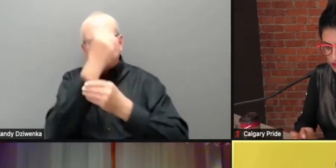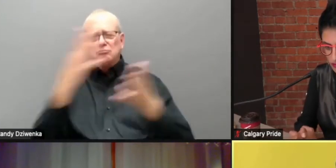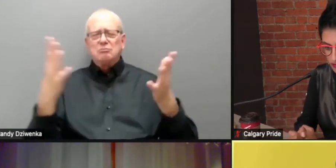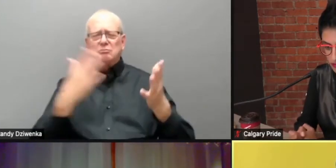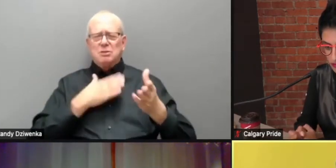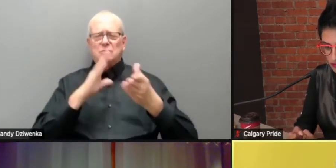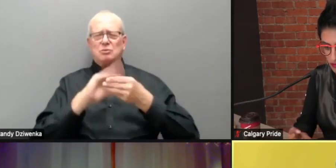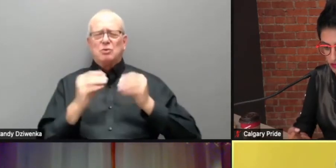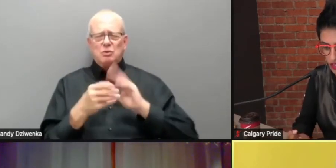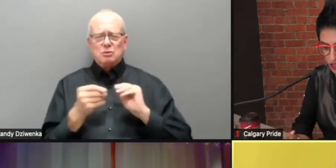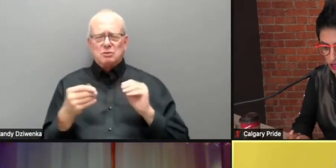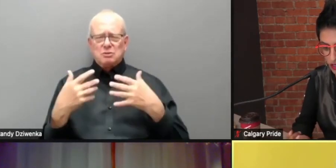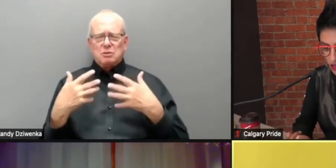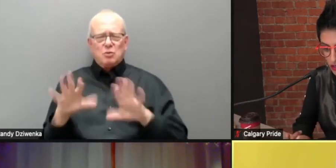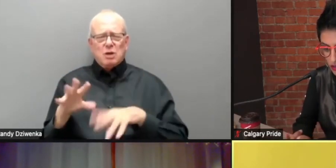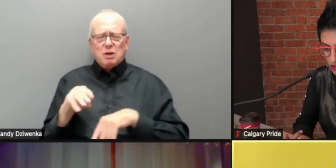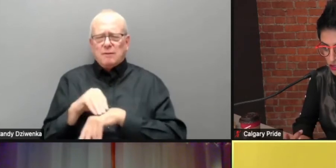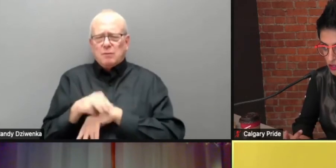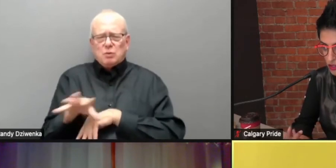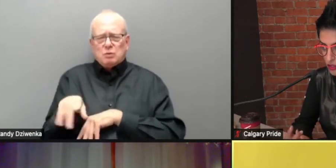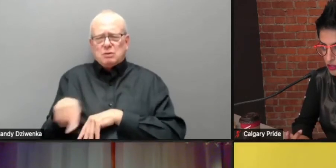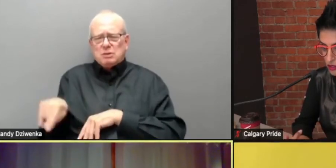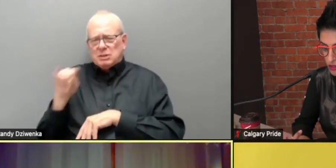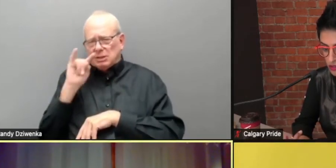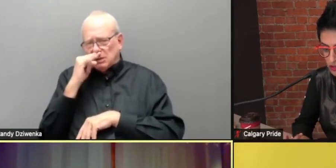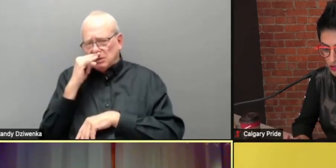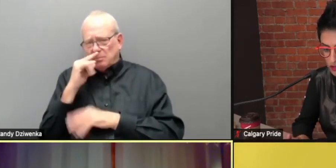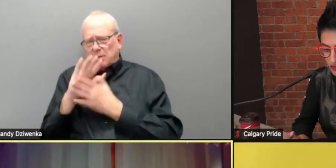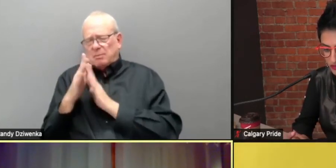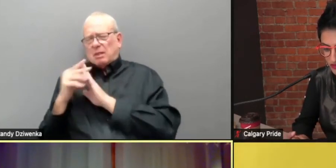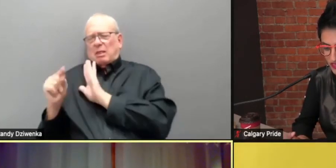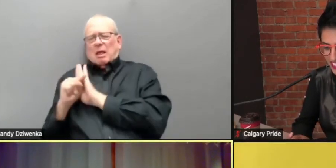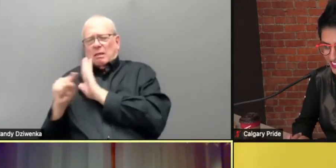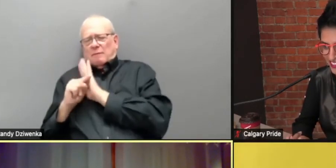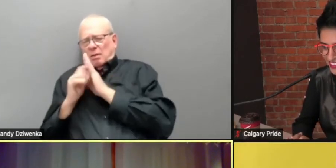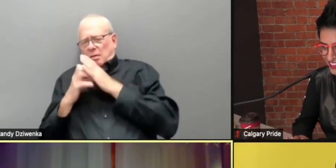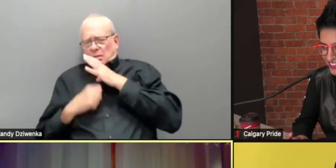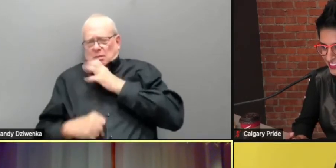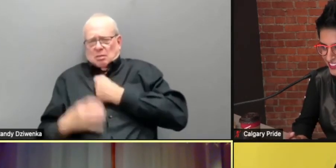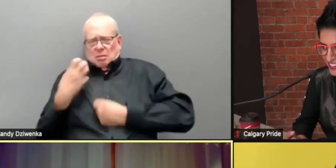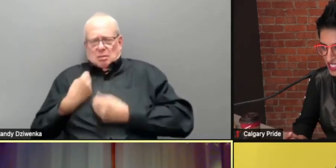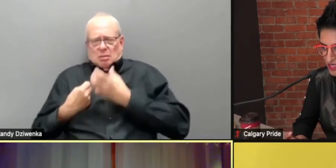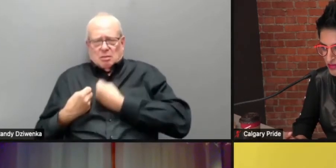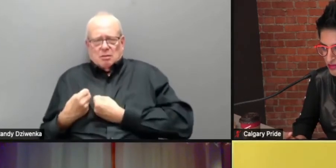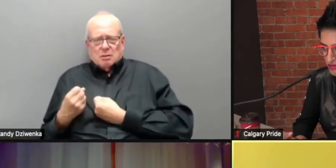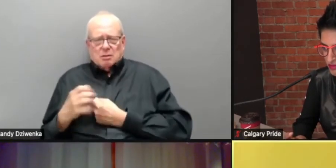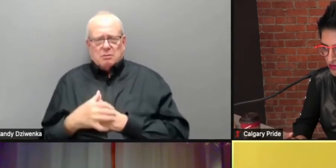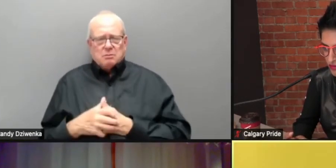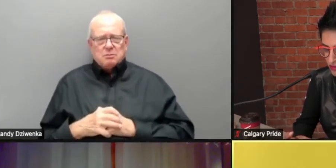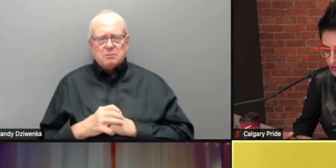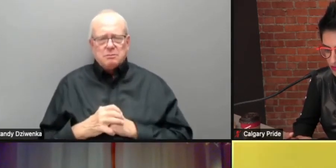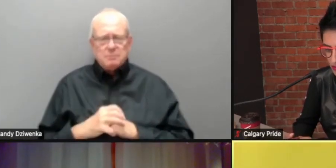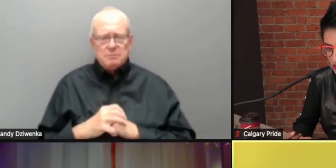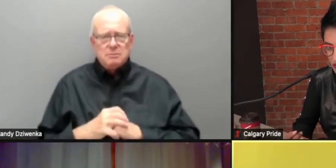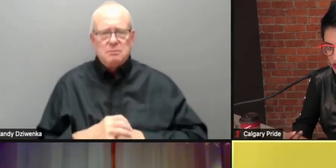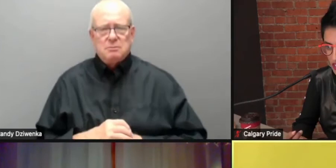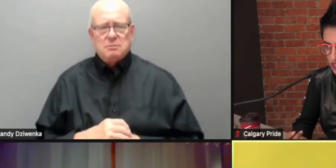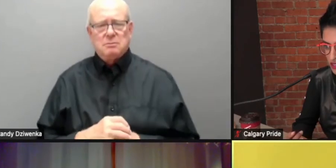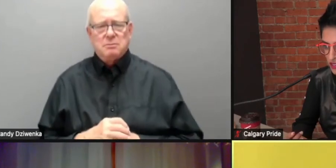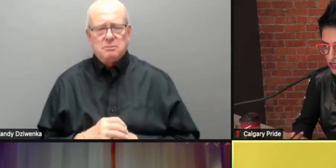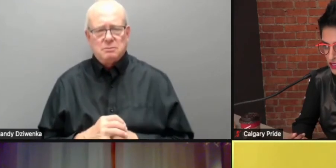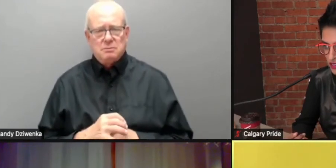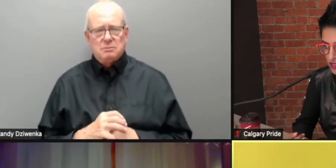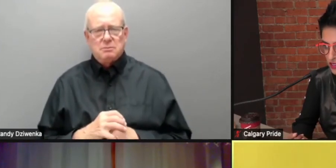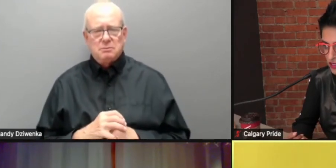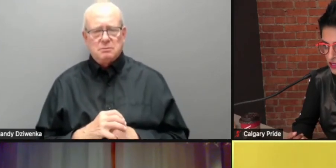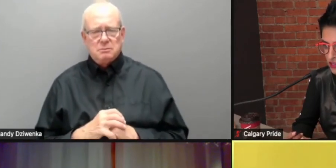Can I answer, or you want? No, you answer. Go ahead. Okay, so my experience has shown that, like,